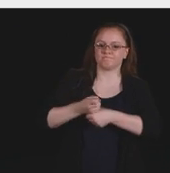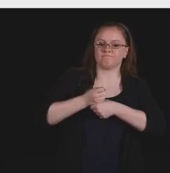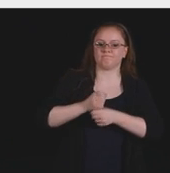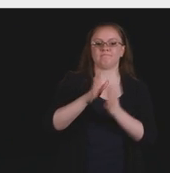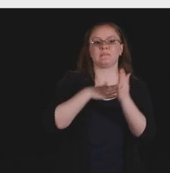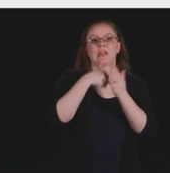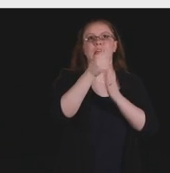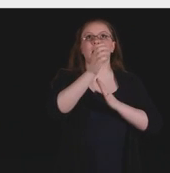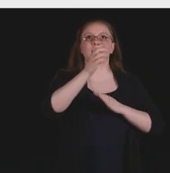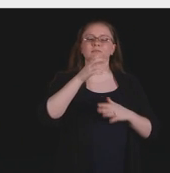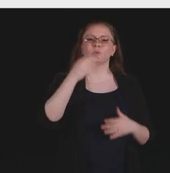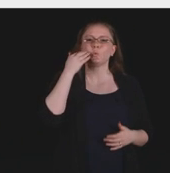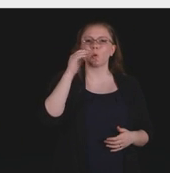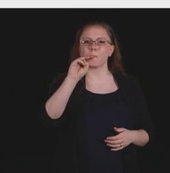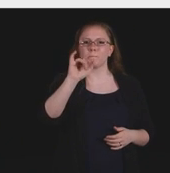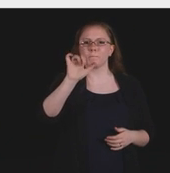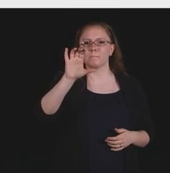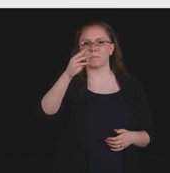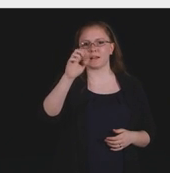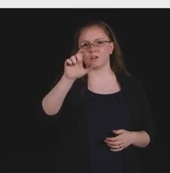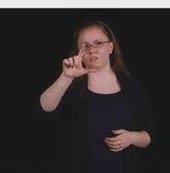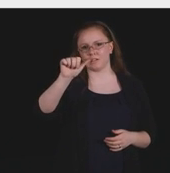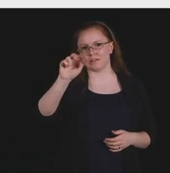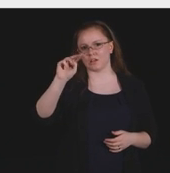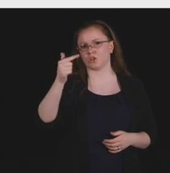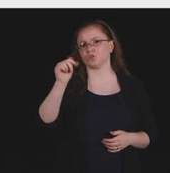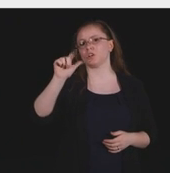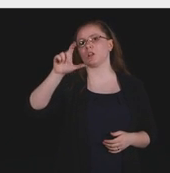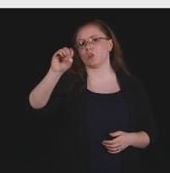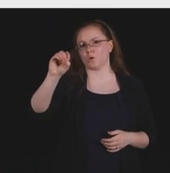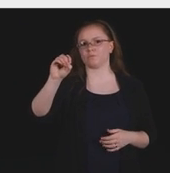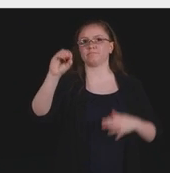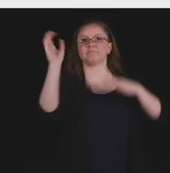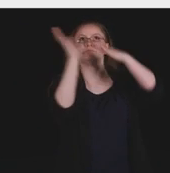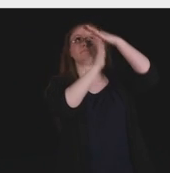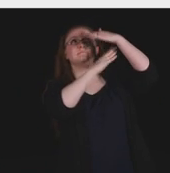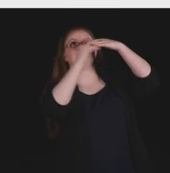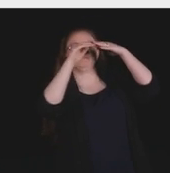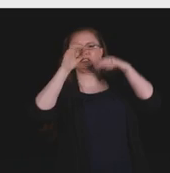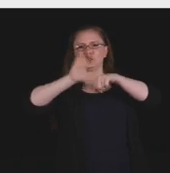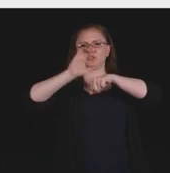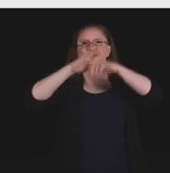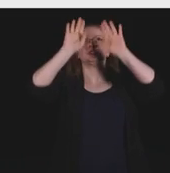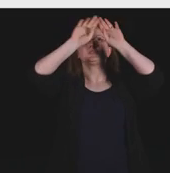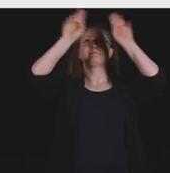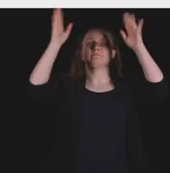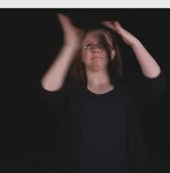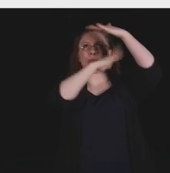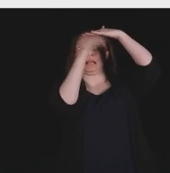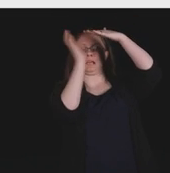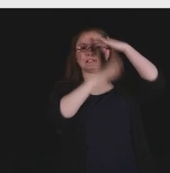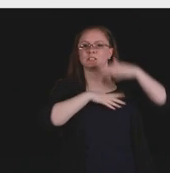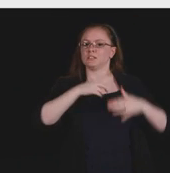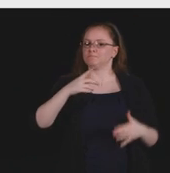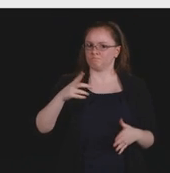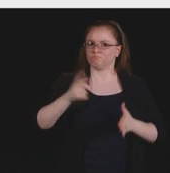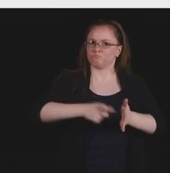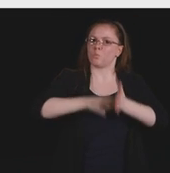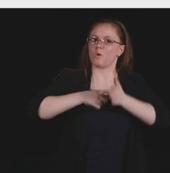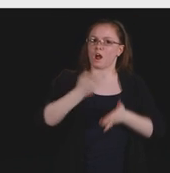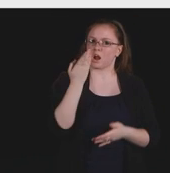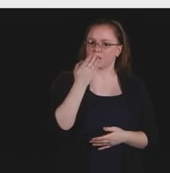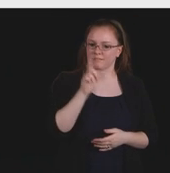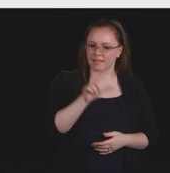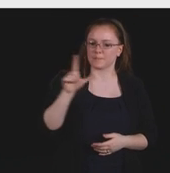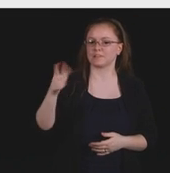Michelangelo painted the Last Judgment in Sistine Chapel, he demanded lapis lazuli, although it's more expensive